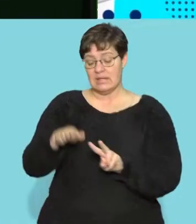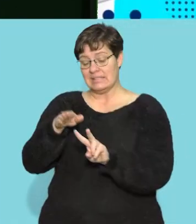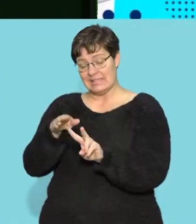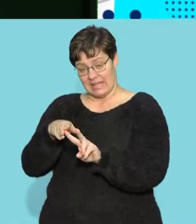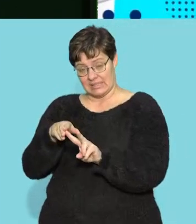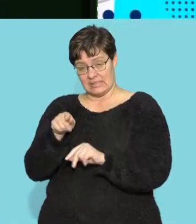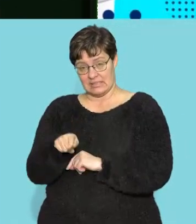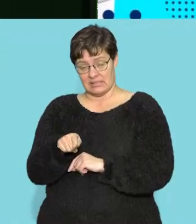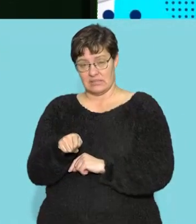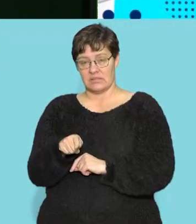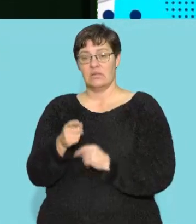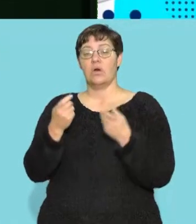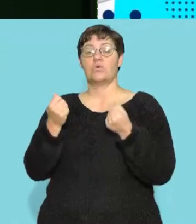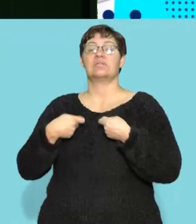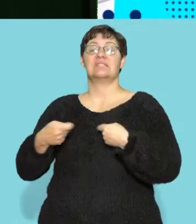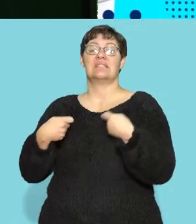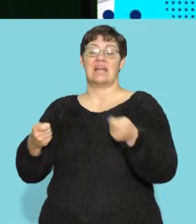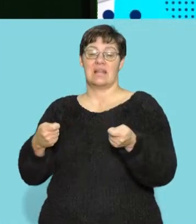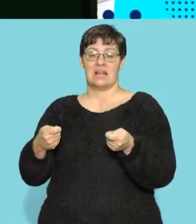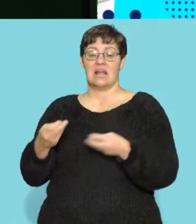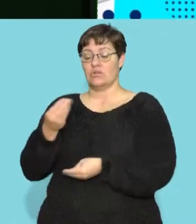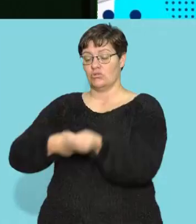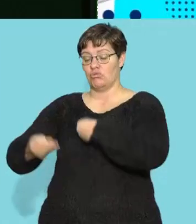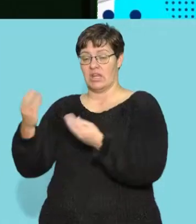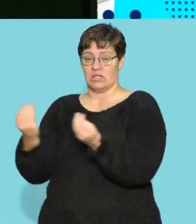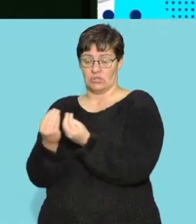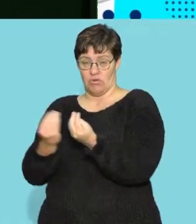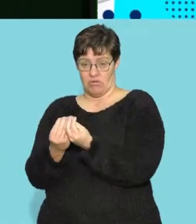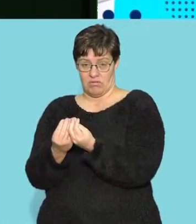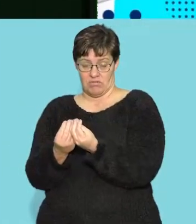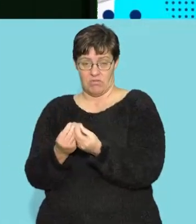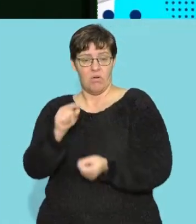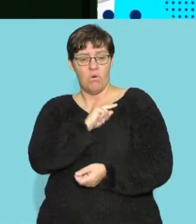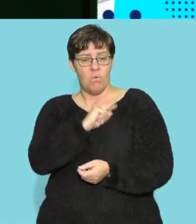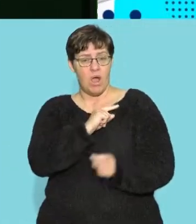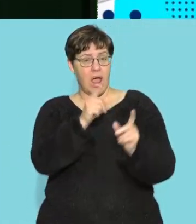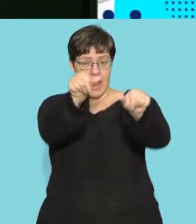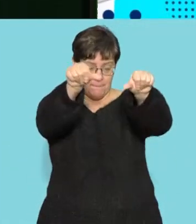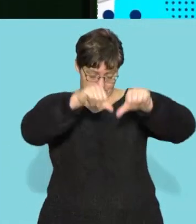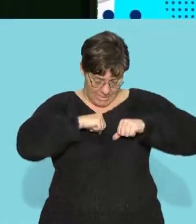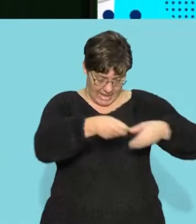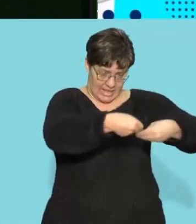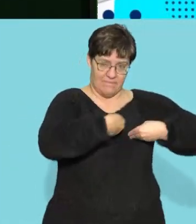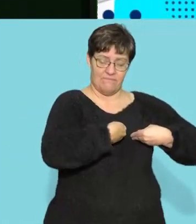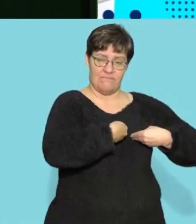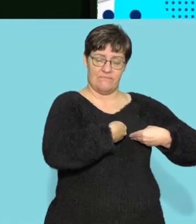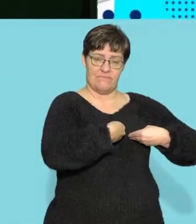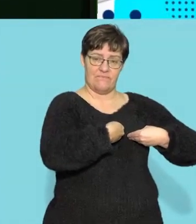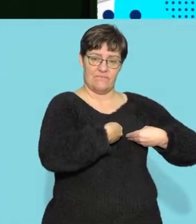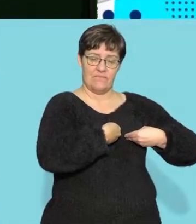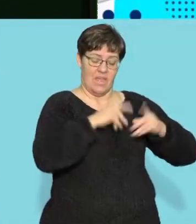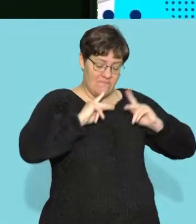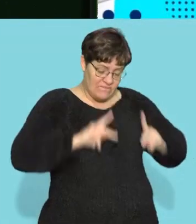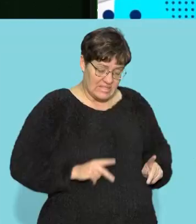would be cost of sales and trading stock. Reason, the goods are coming back to us. There's a